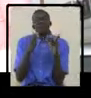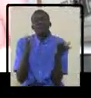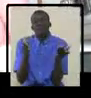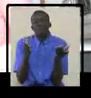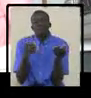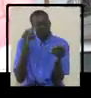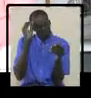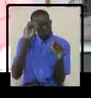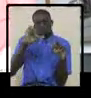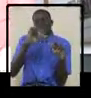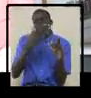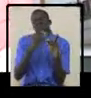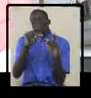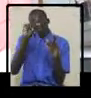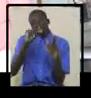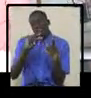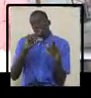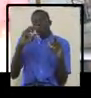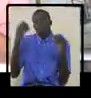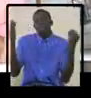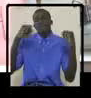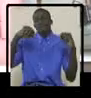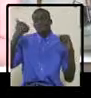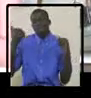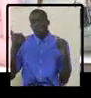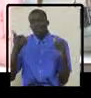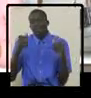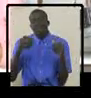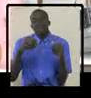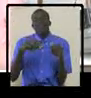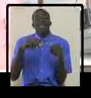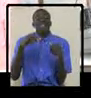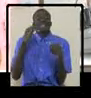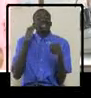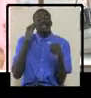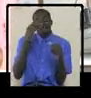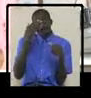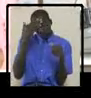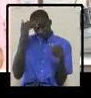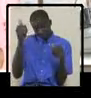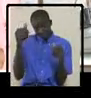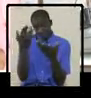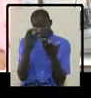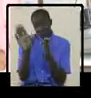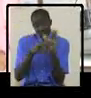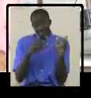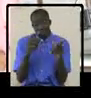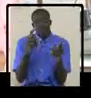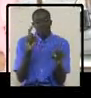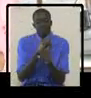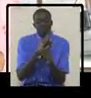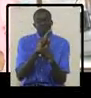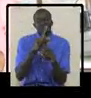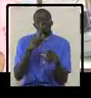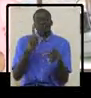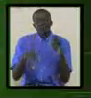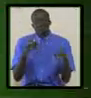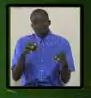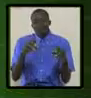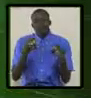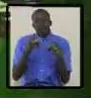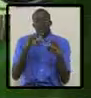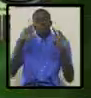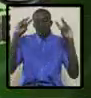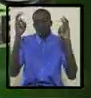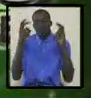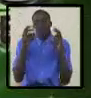power than others. Yeah. Oh, hello viewers. Welcome to our first lesson in our grade 10 physical science series.